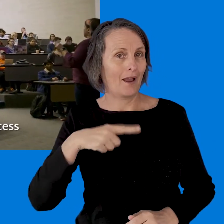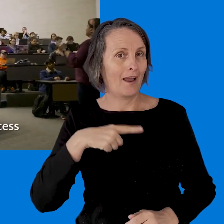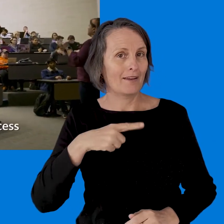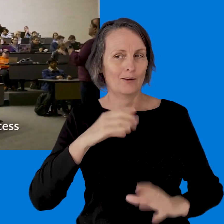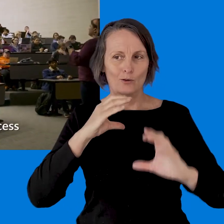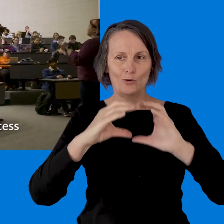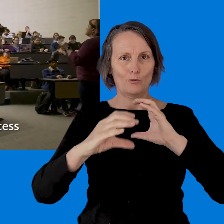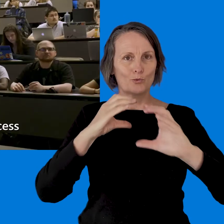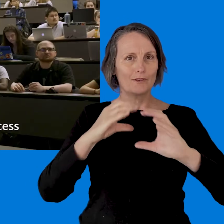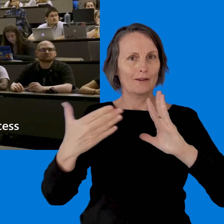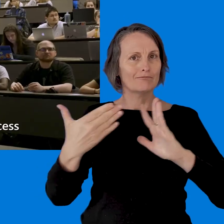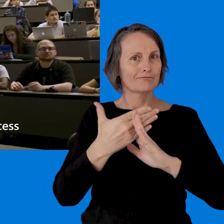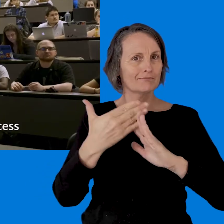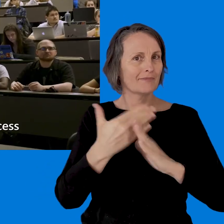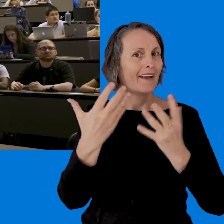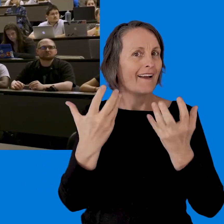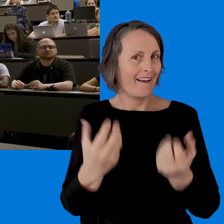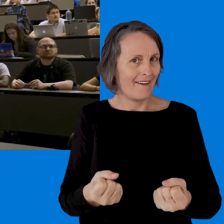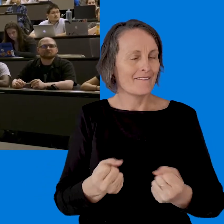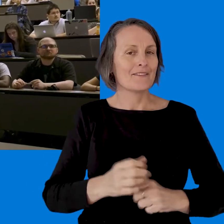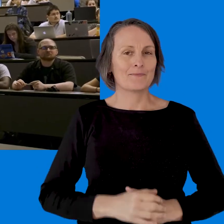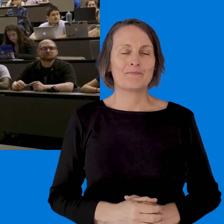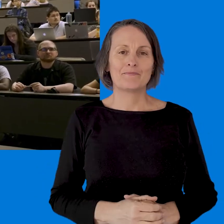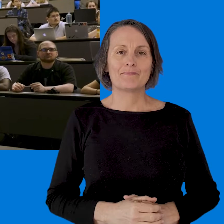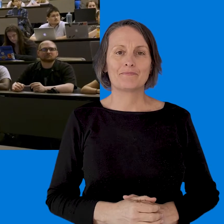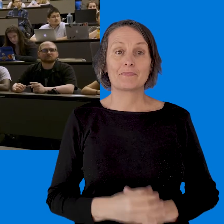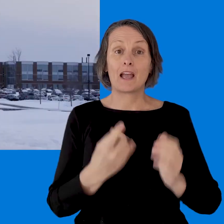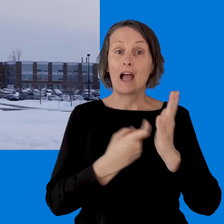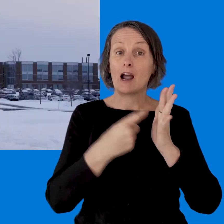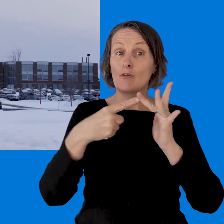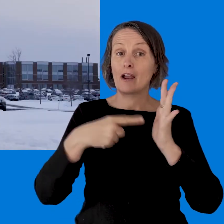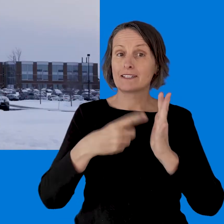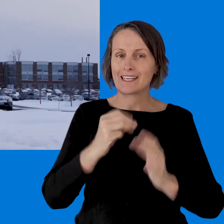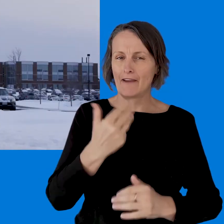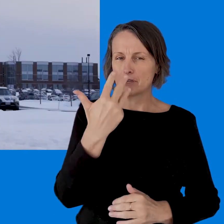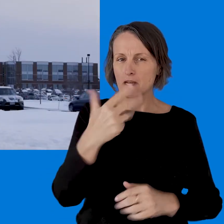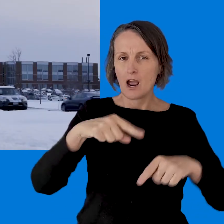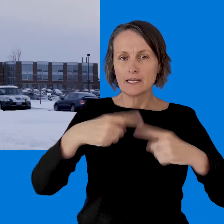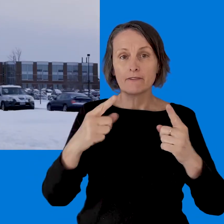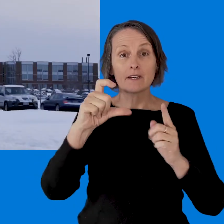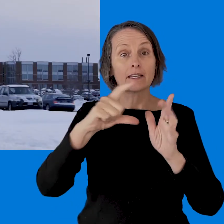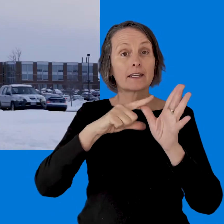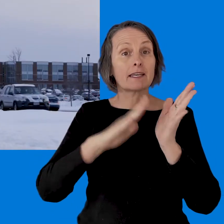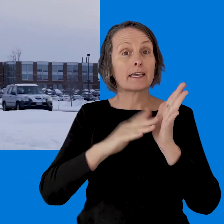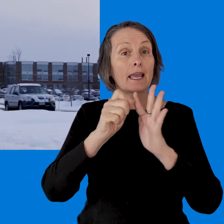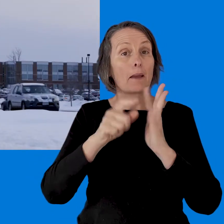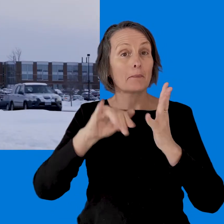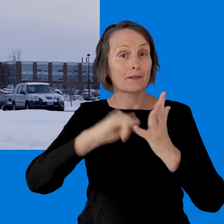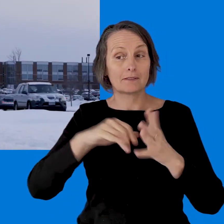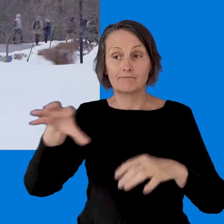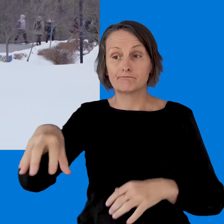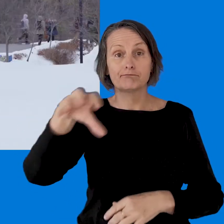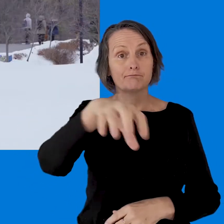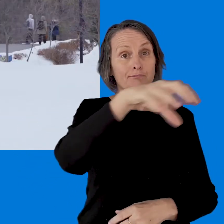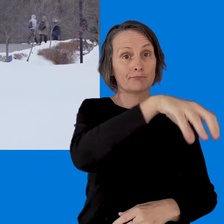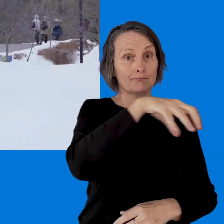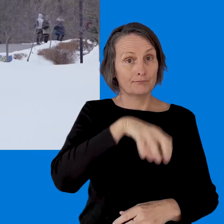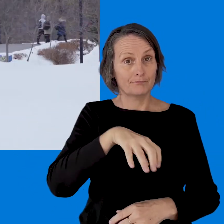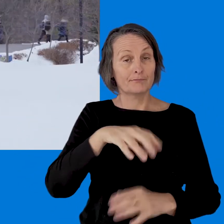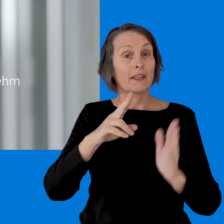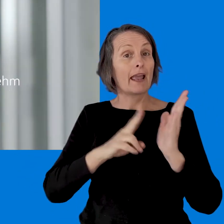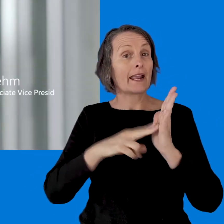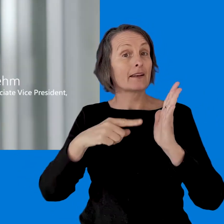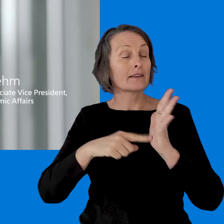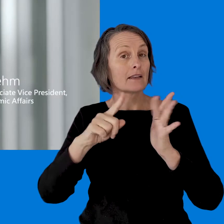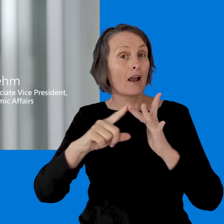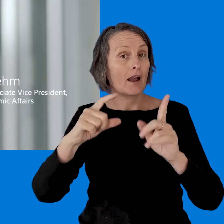RIT because of the communication access that's provided here. RIT has 9 different colleges.